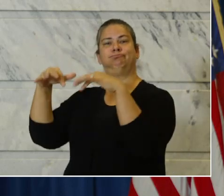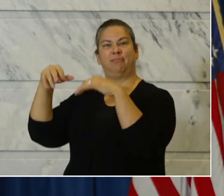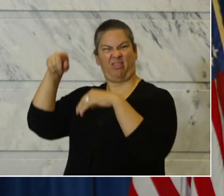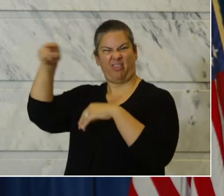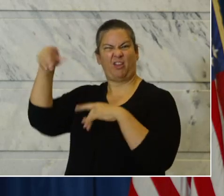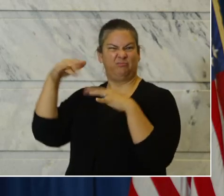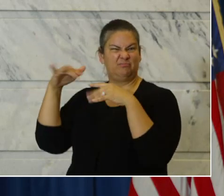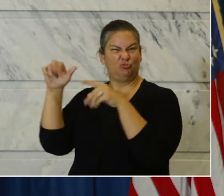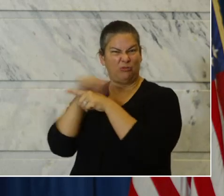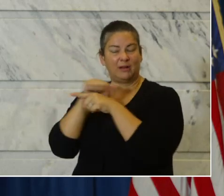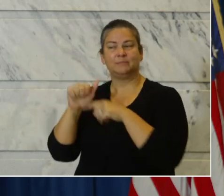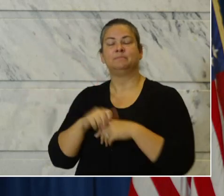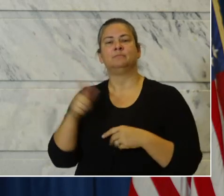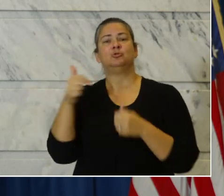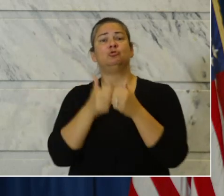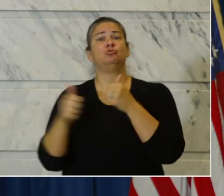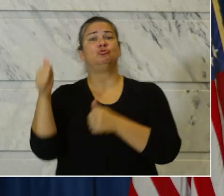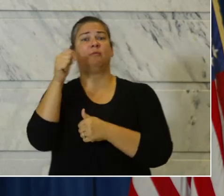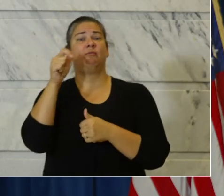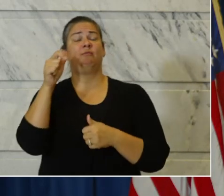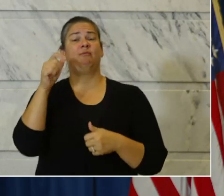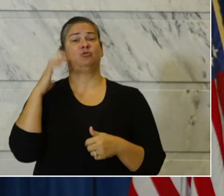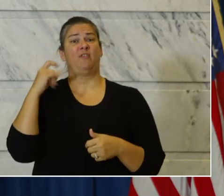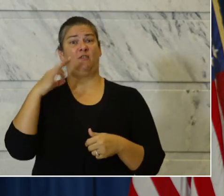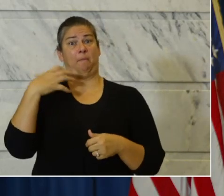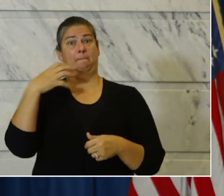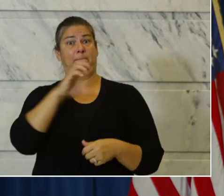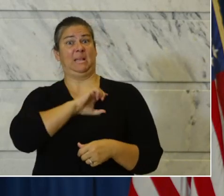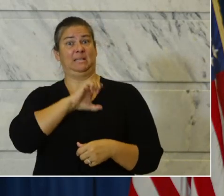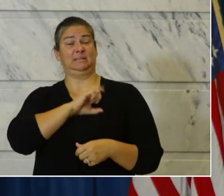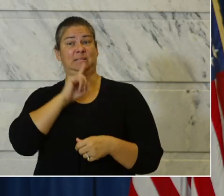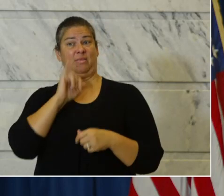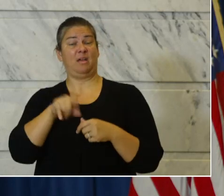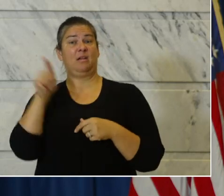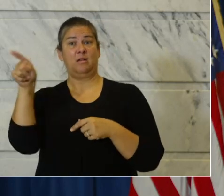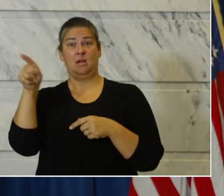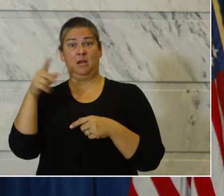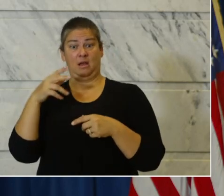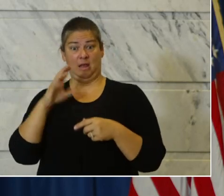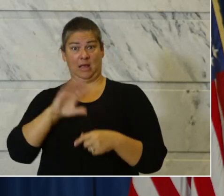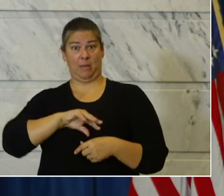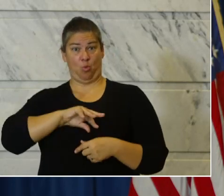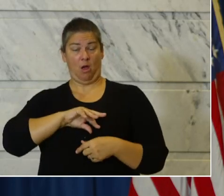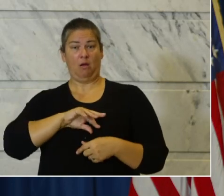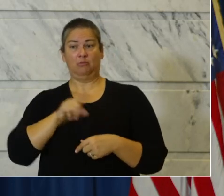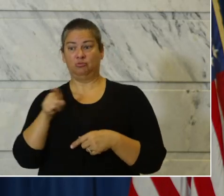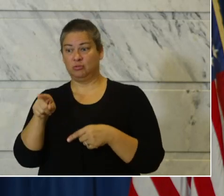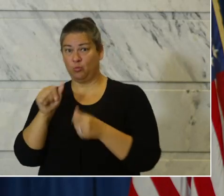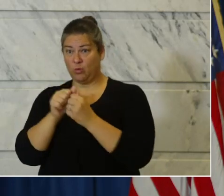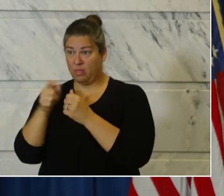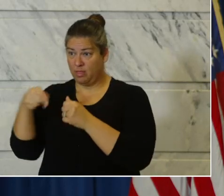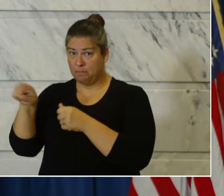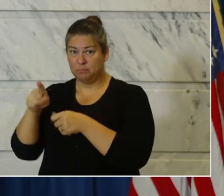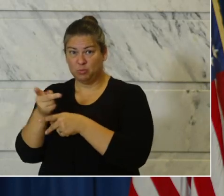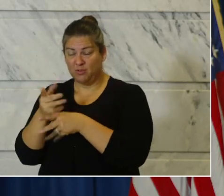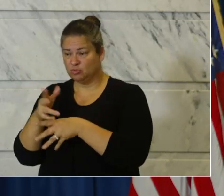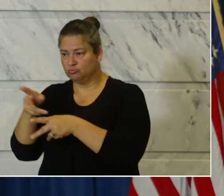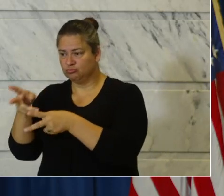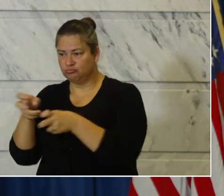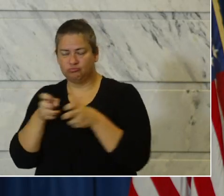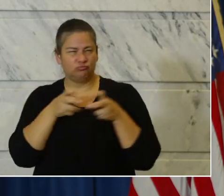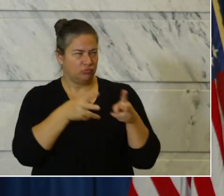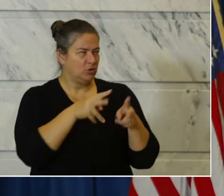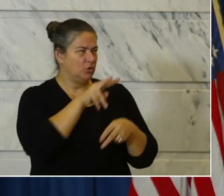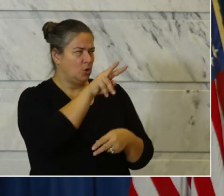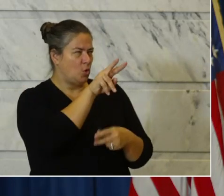Police, she talked about how she would take that footage home and watch it and see that there were instances. She talked about one domestic